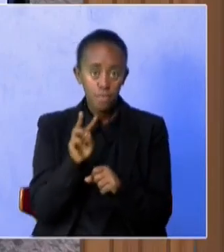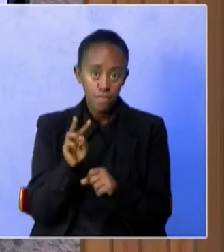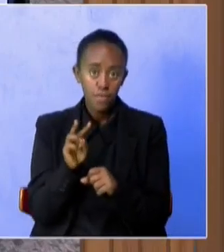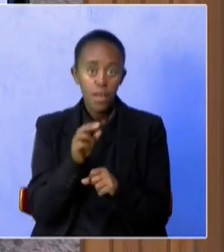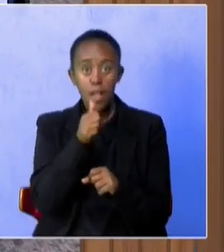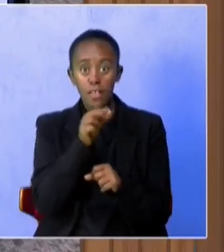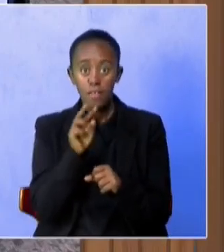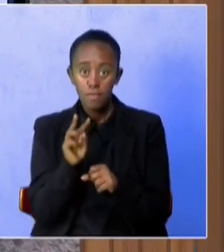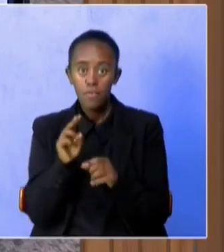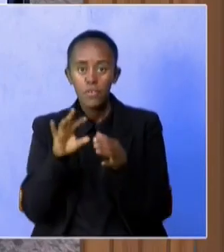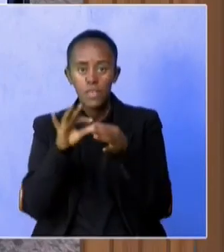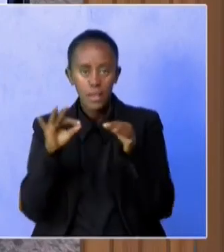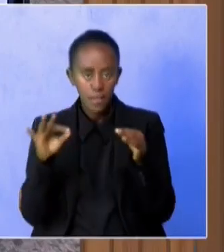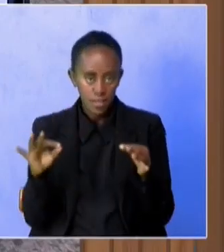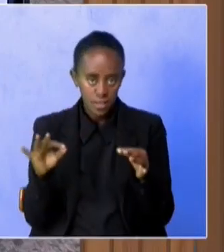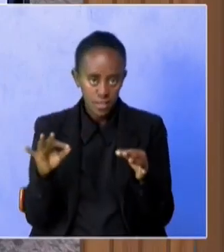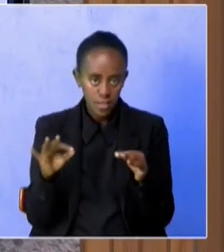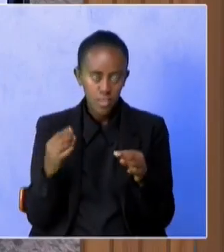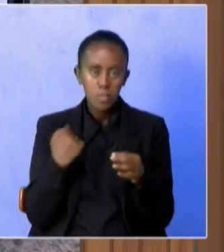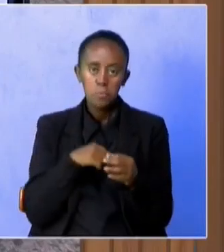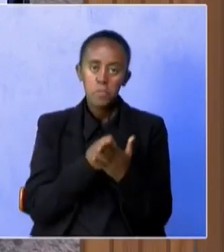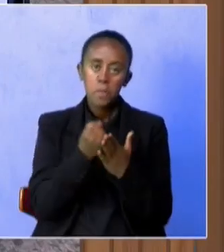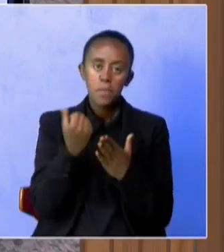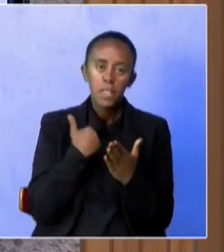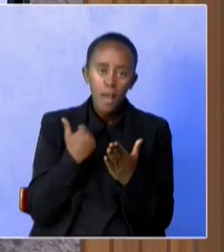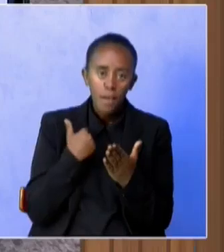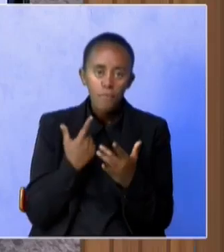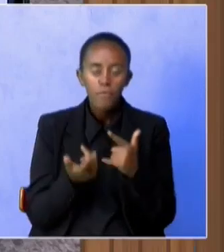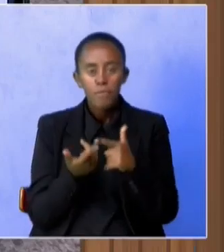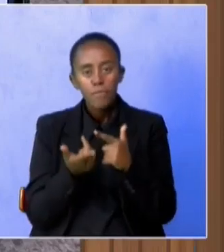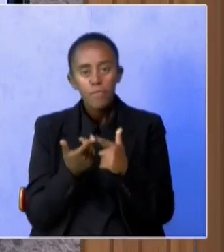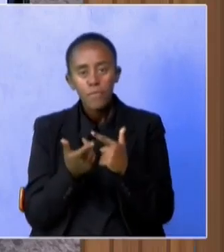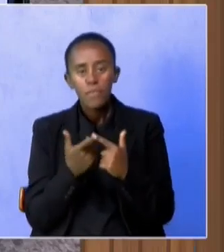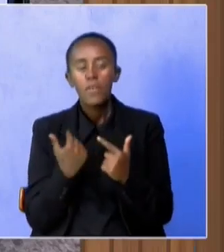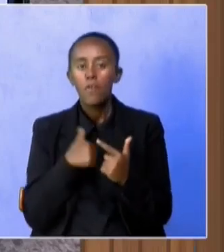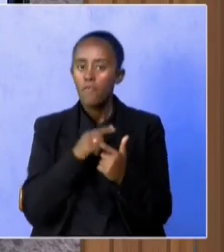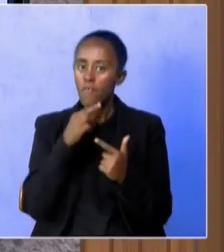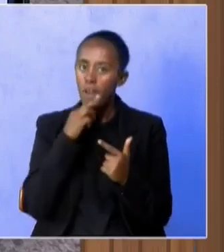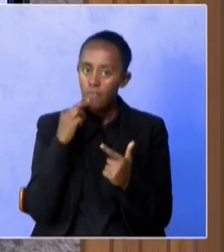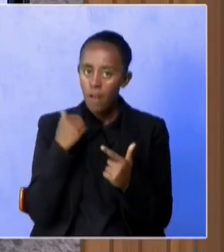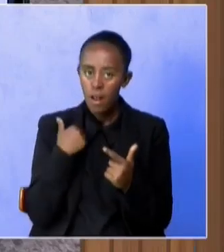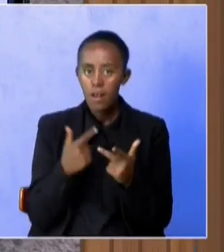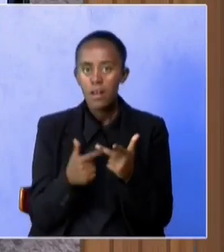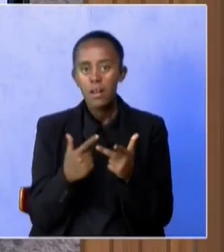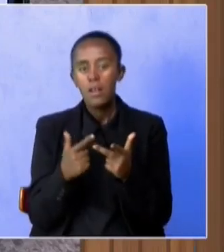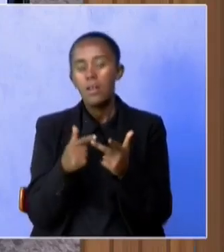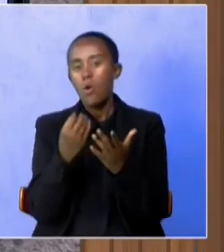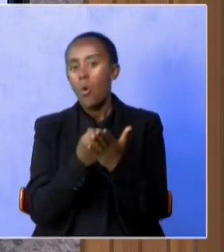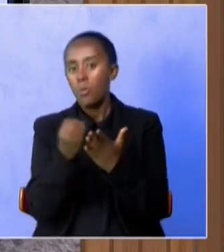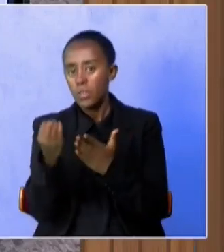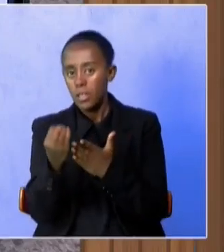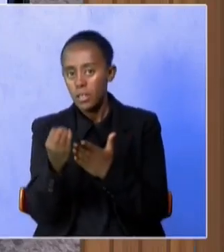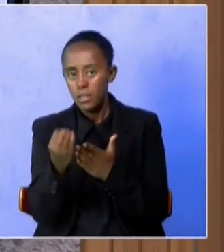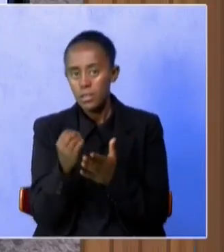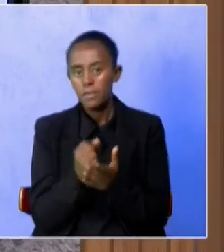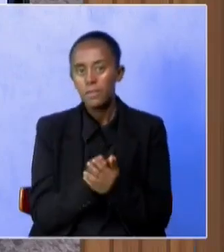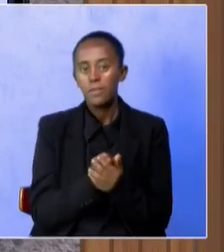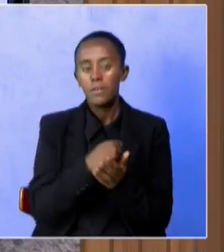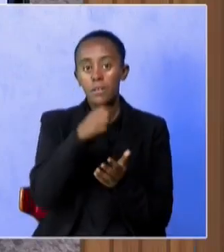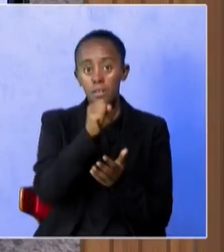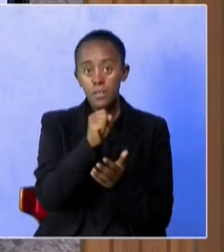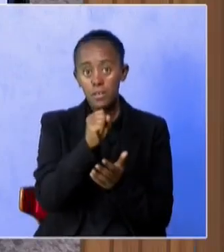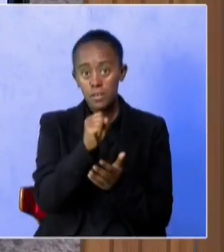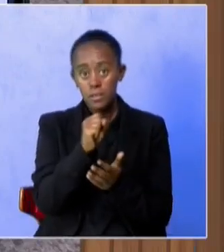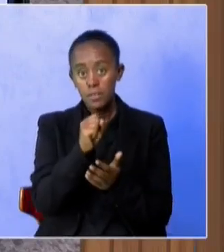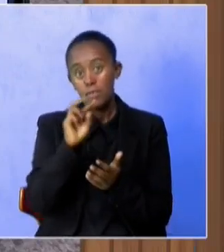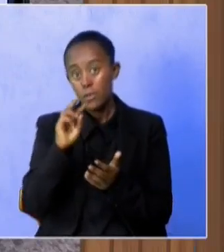subject first, and then we have our verb, and then we have our object. But when it comes to passive,